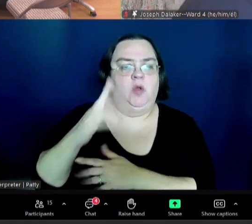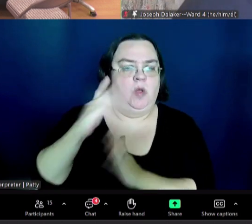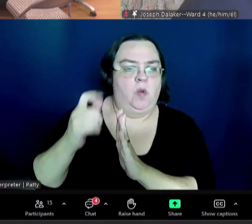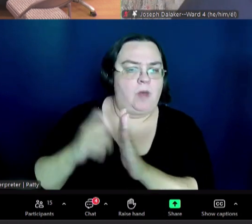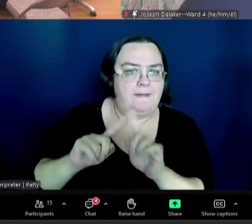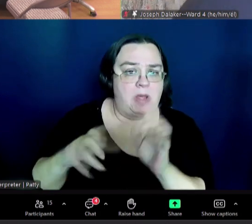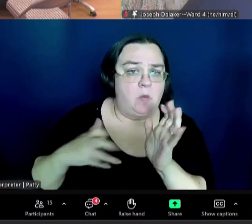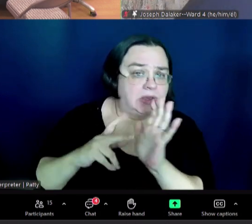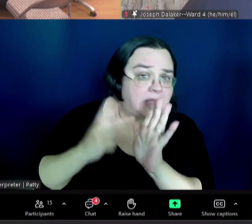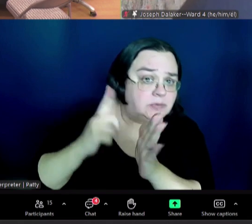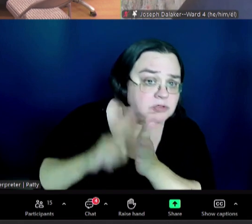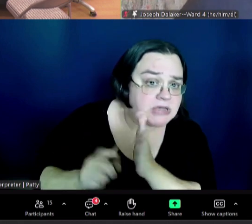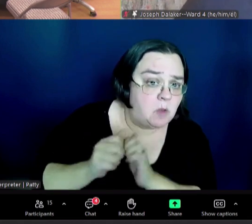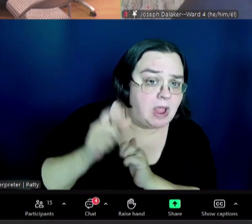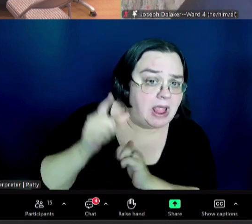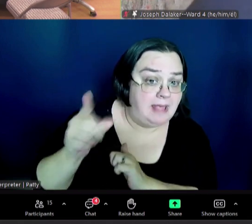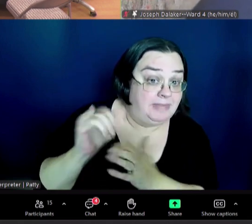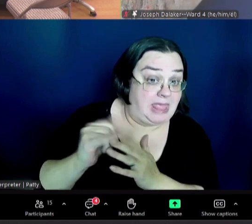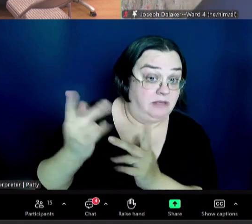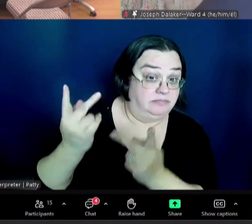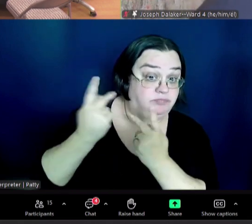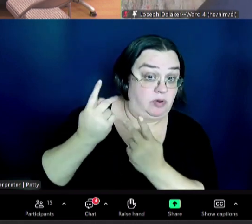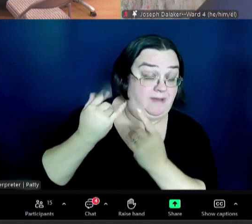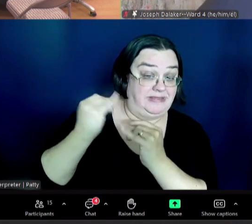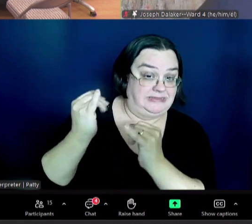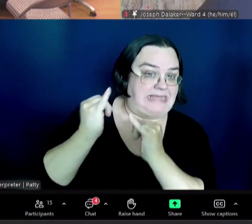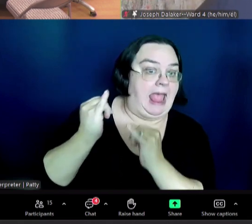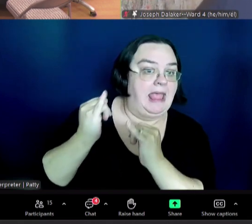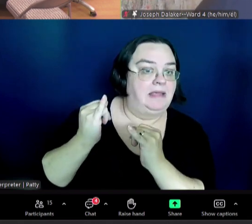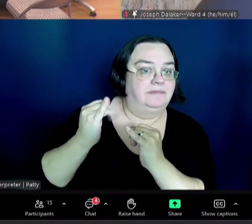him that he and I have the exact same versions that